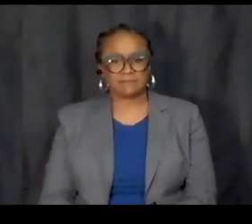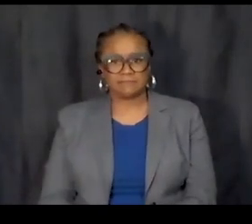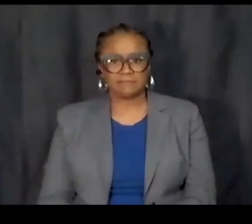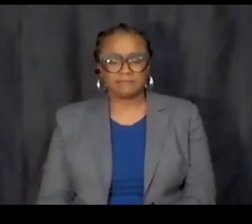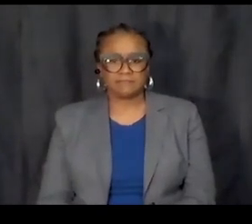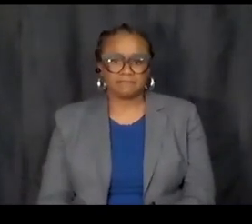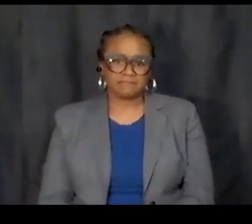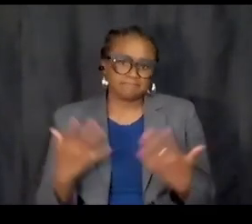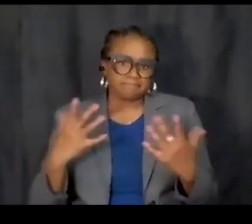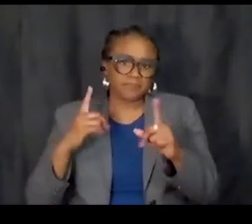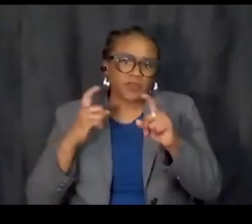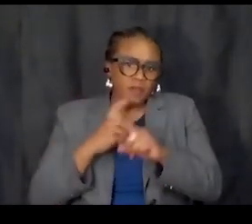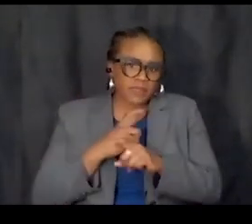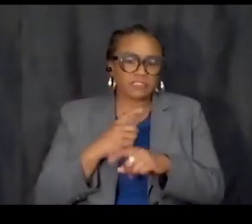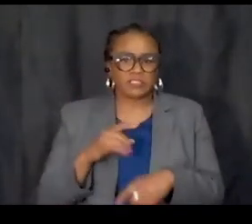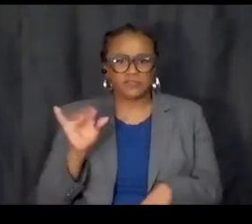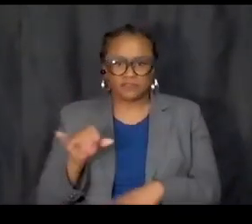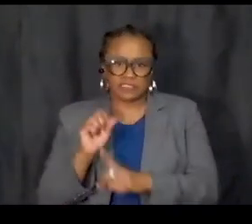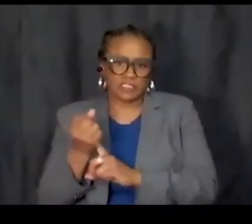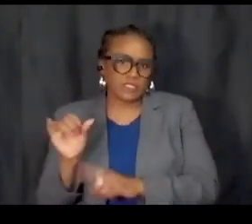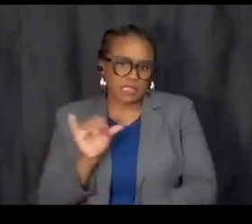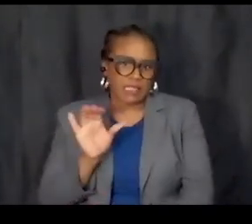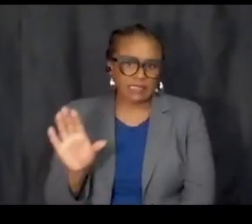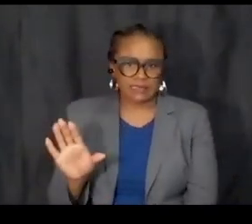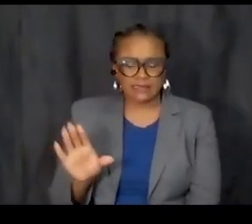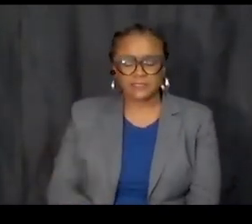I suppose the complication of a situation like his.